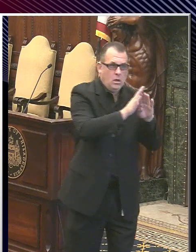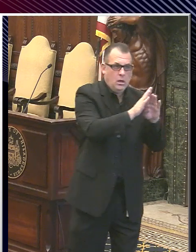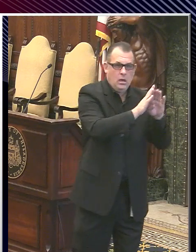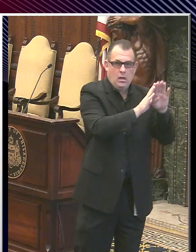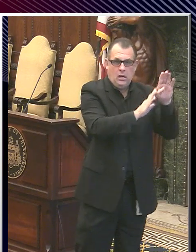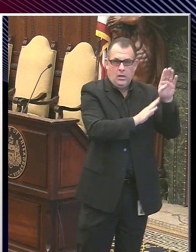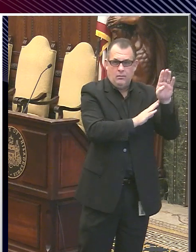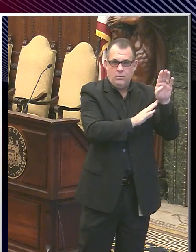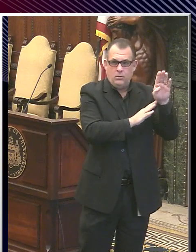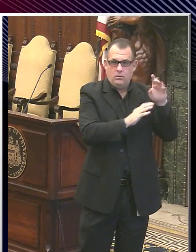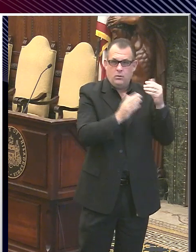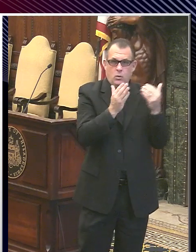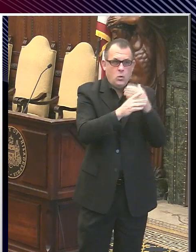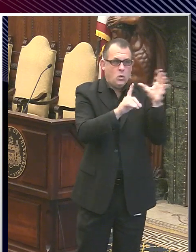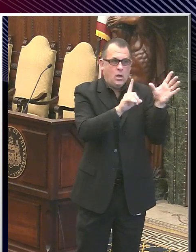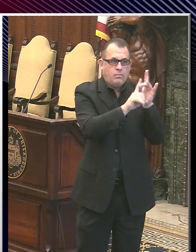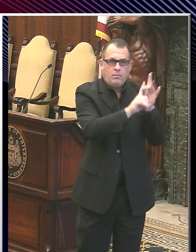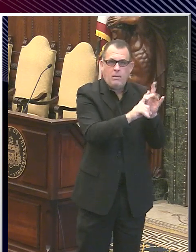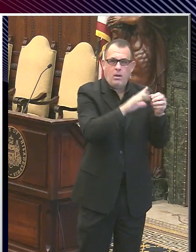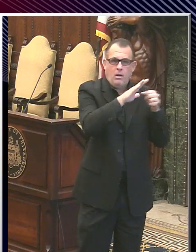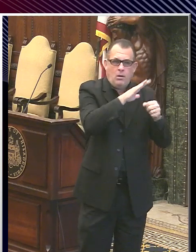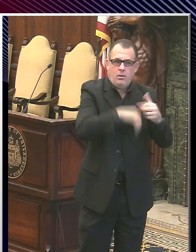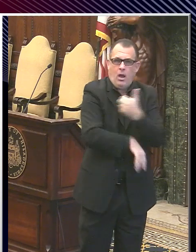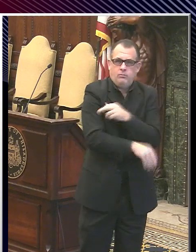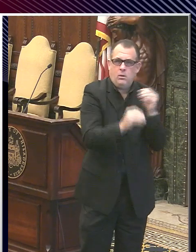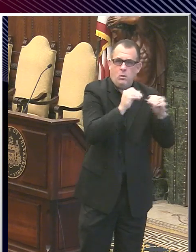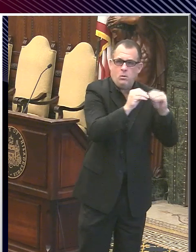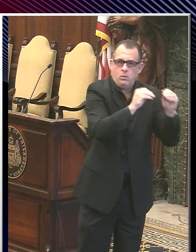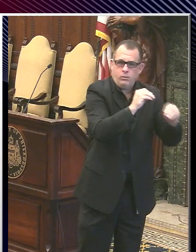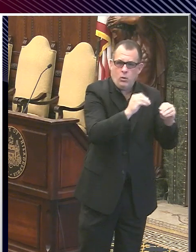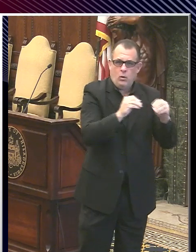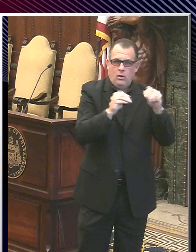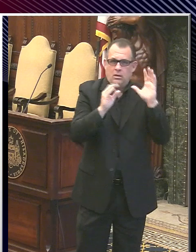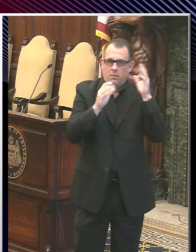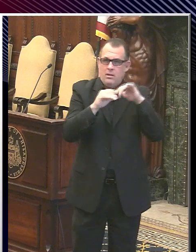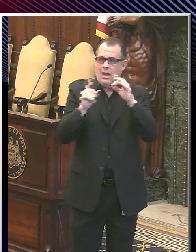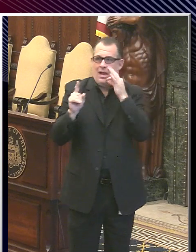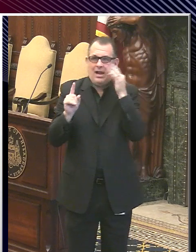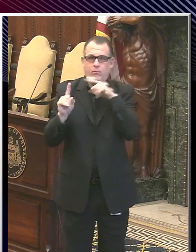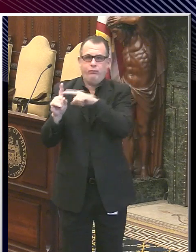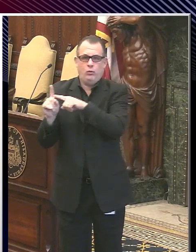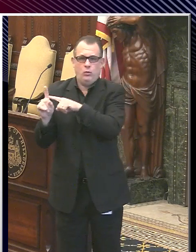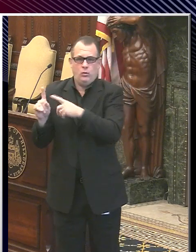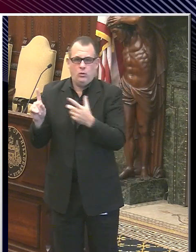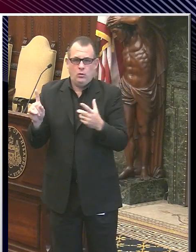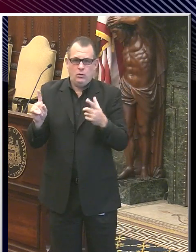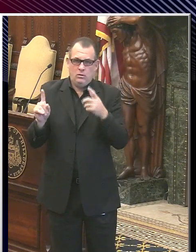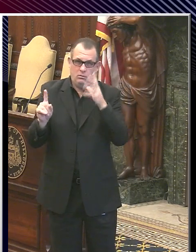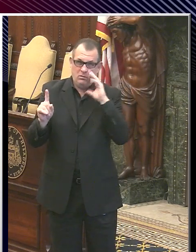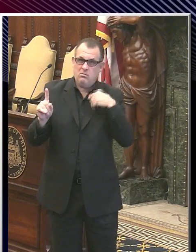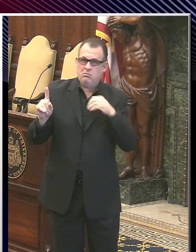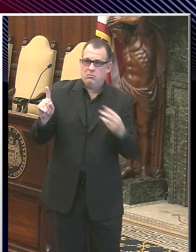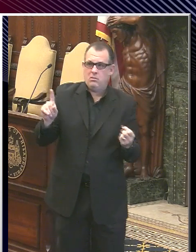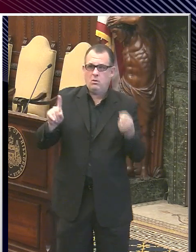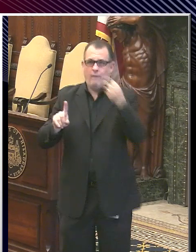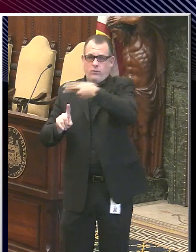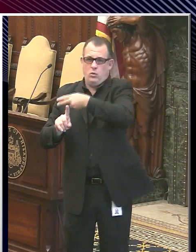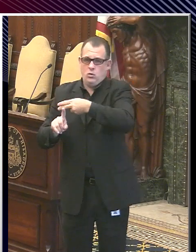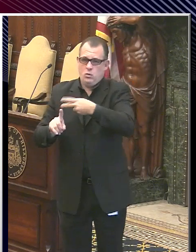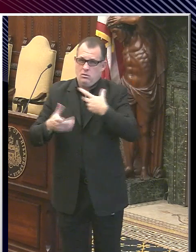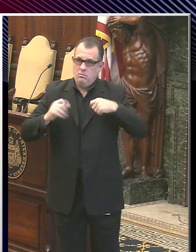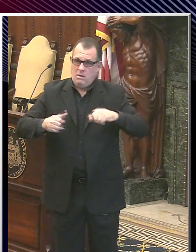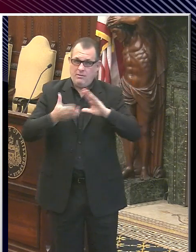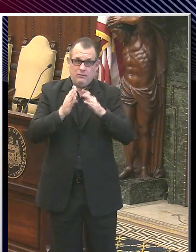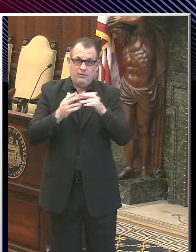in inpatient hospitals that we had in April. And we may totally exceed the hospital capacity of the entire city by the end